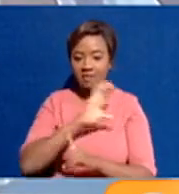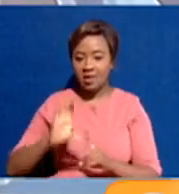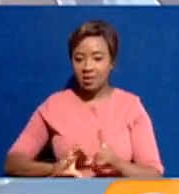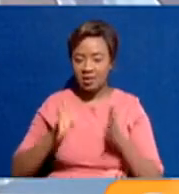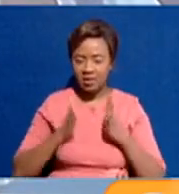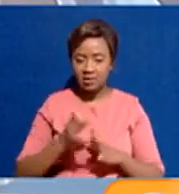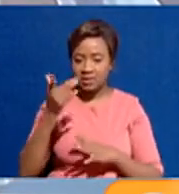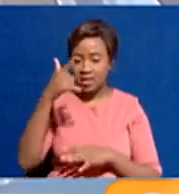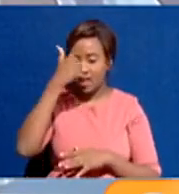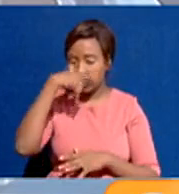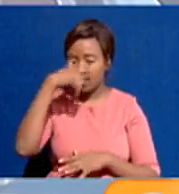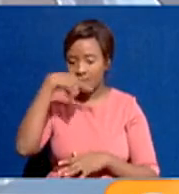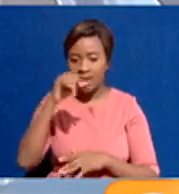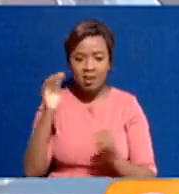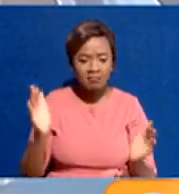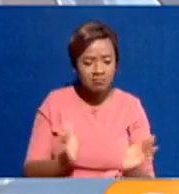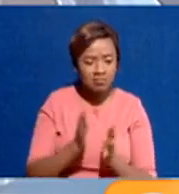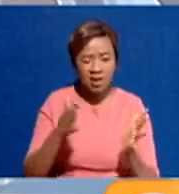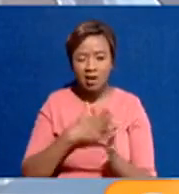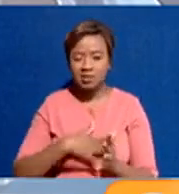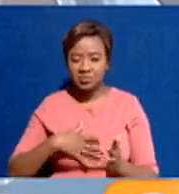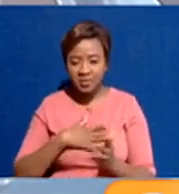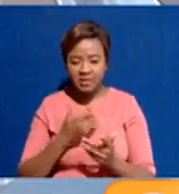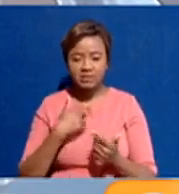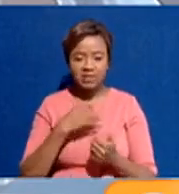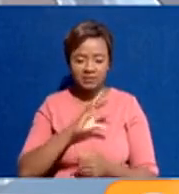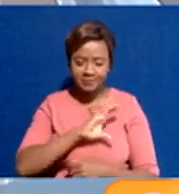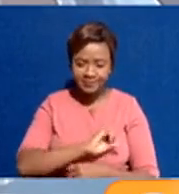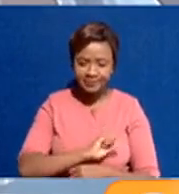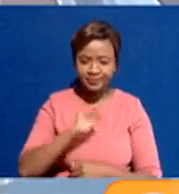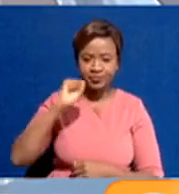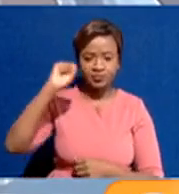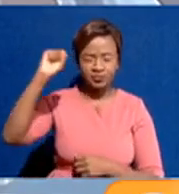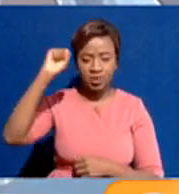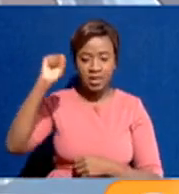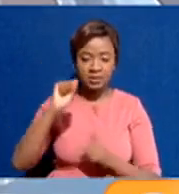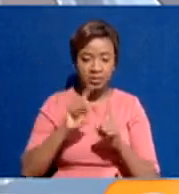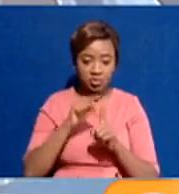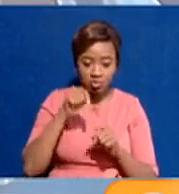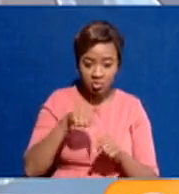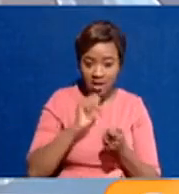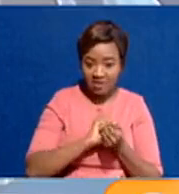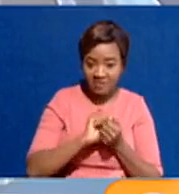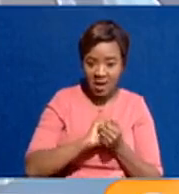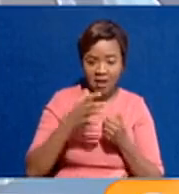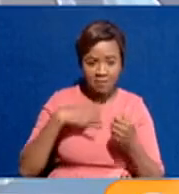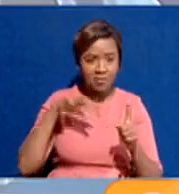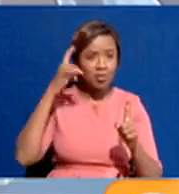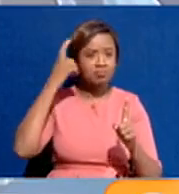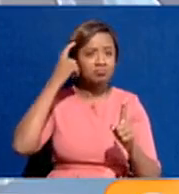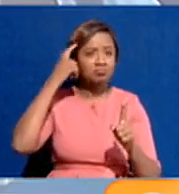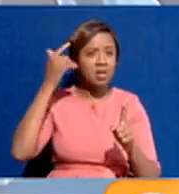country. And as Emily Chebet reports, Good Friday is observed in somber fashion by Christians in remembrance